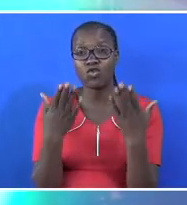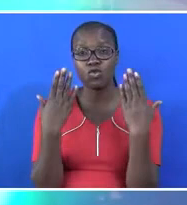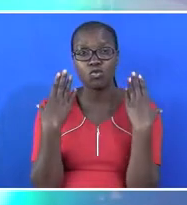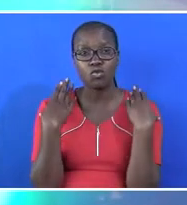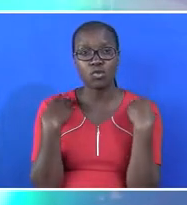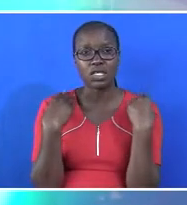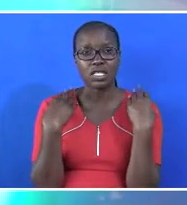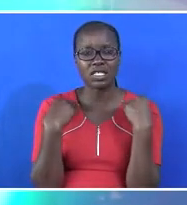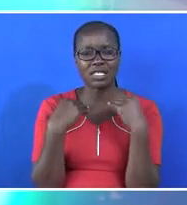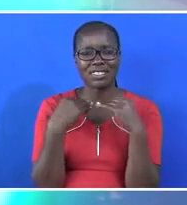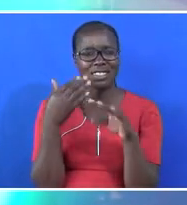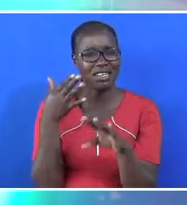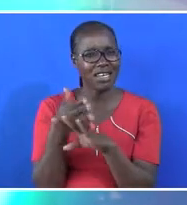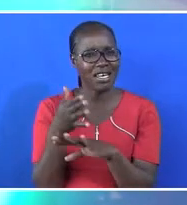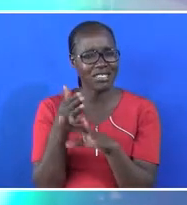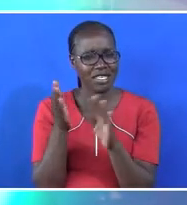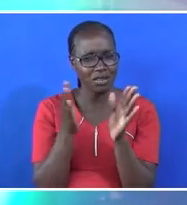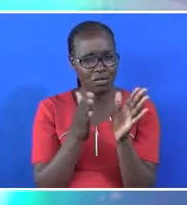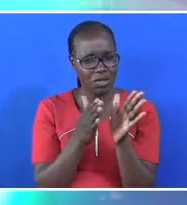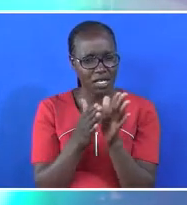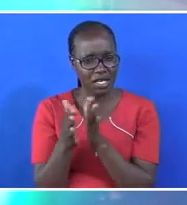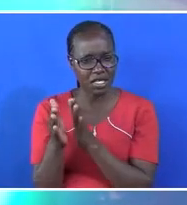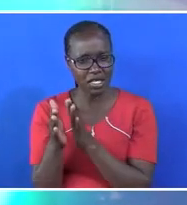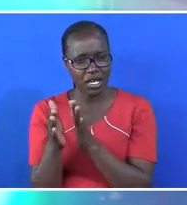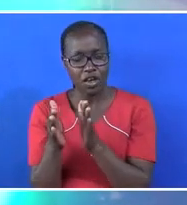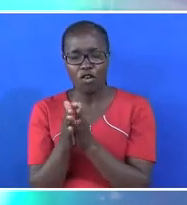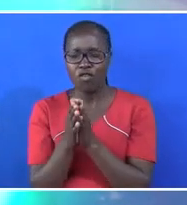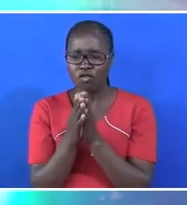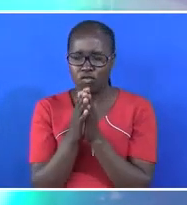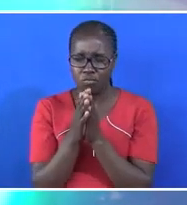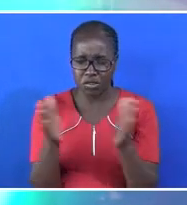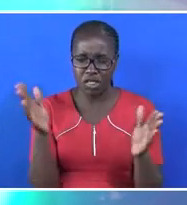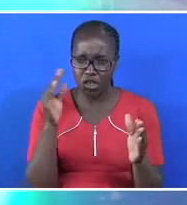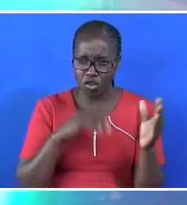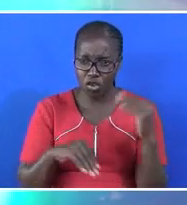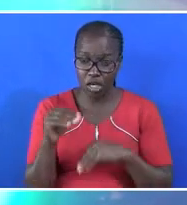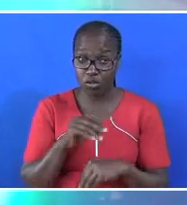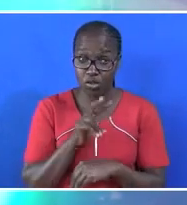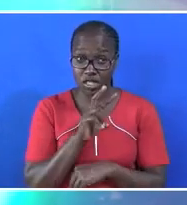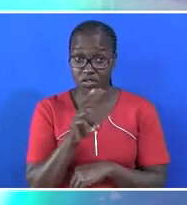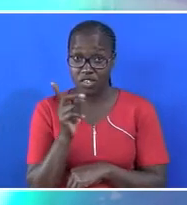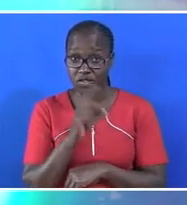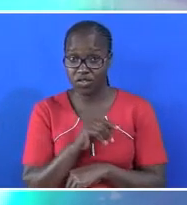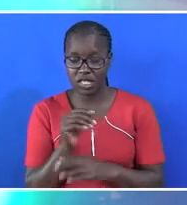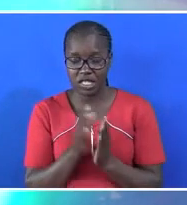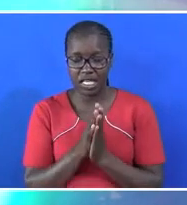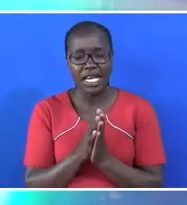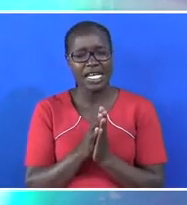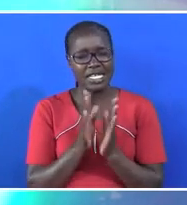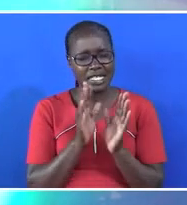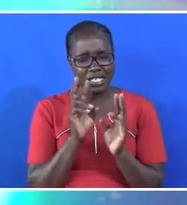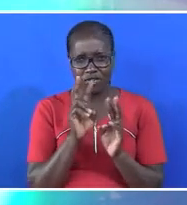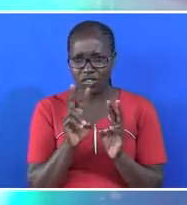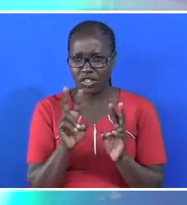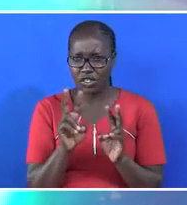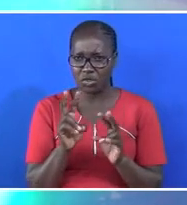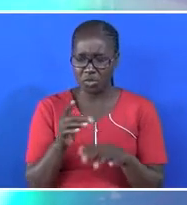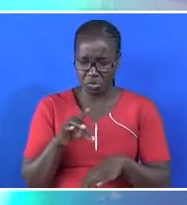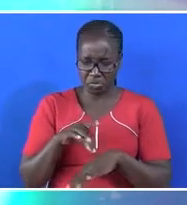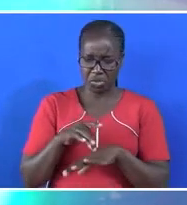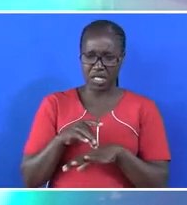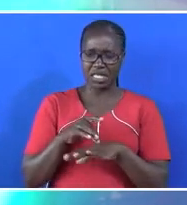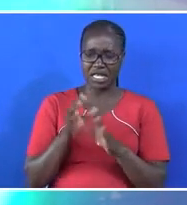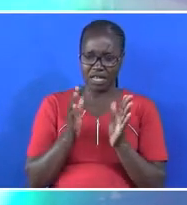practicing deceit and planning for mega corruptions. They have seen that. They have seen your nakedness and are